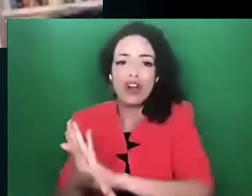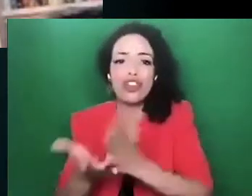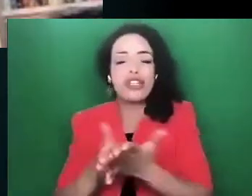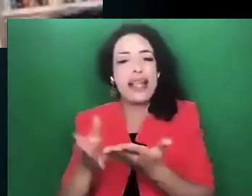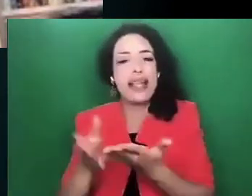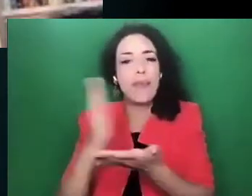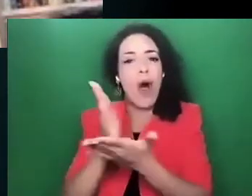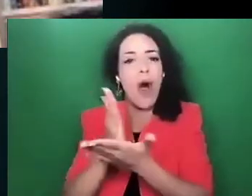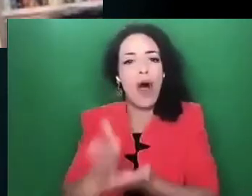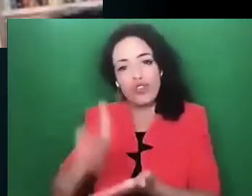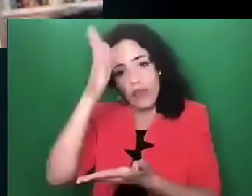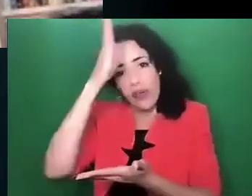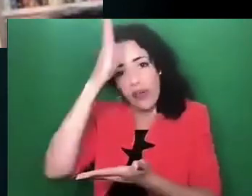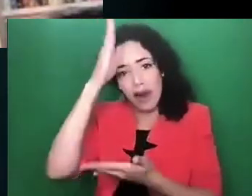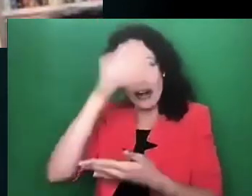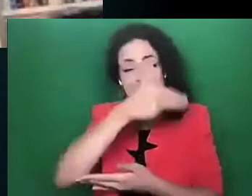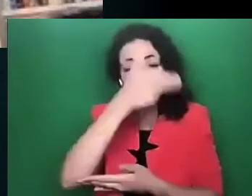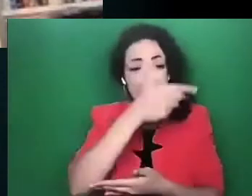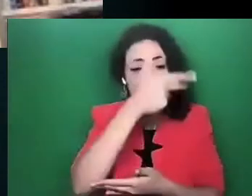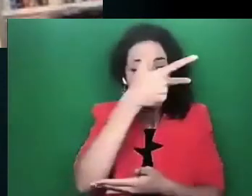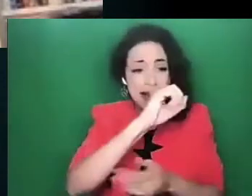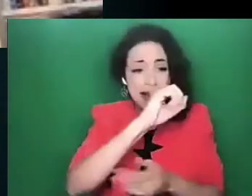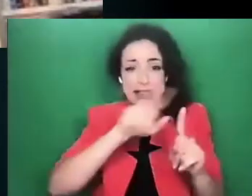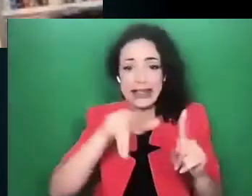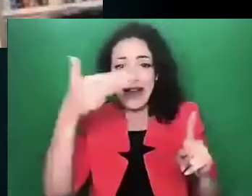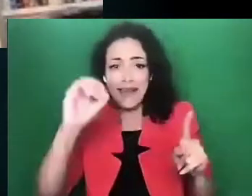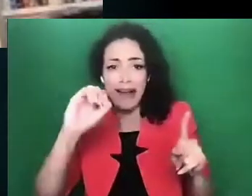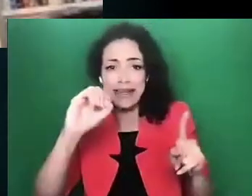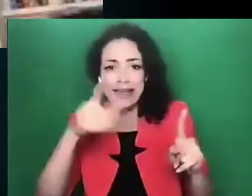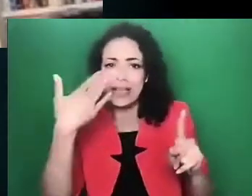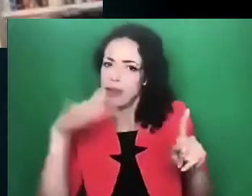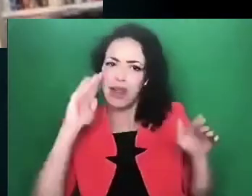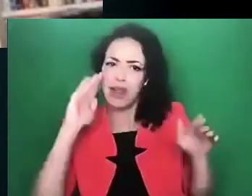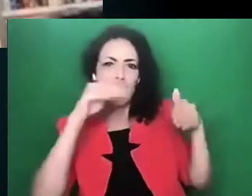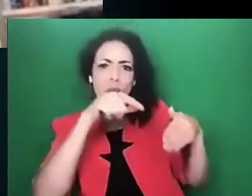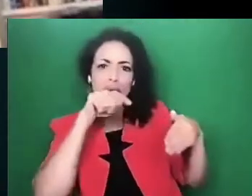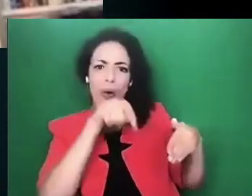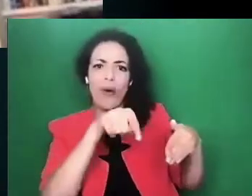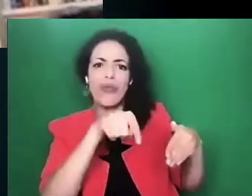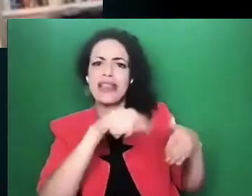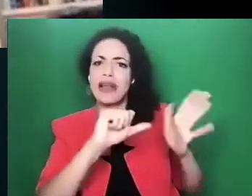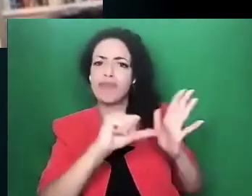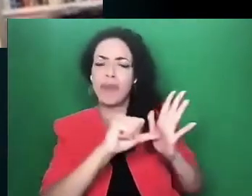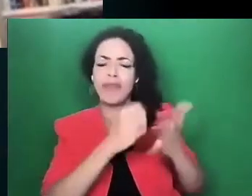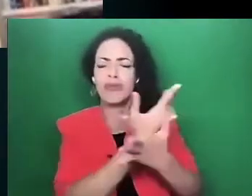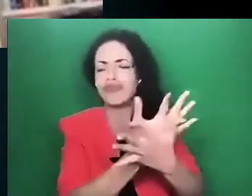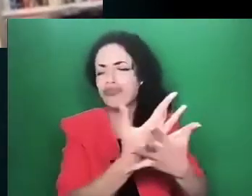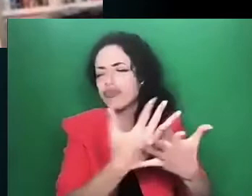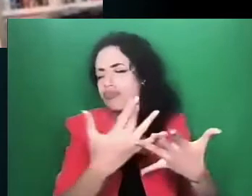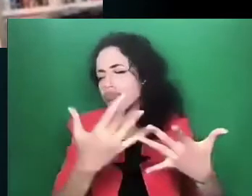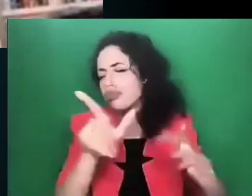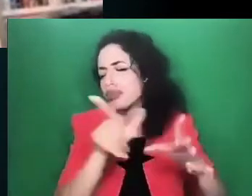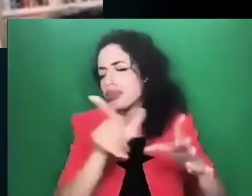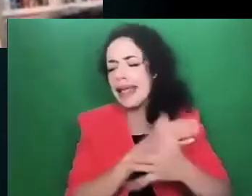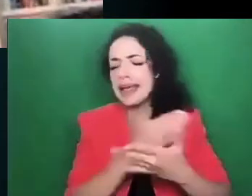issue that has been at the center of his life and work for decades. Like all of you out there, I'm looking forward enormously to